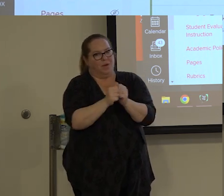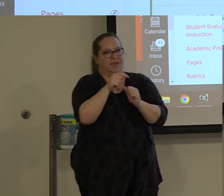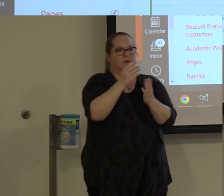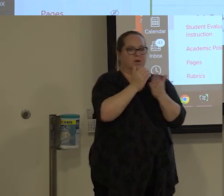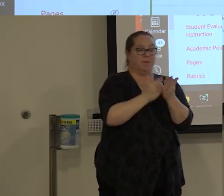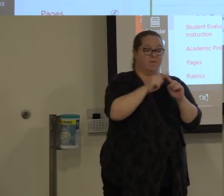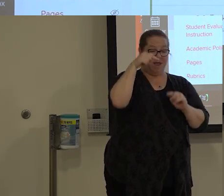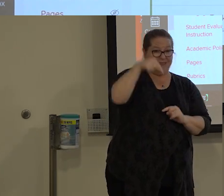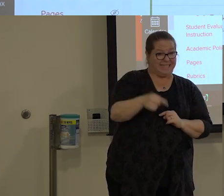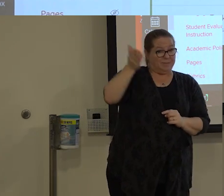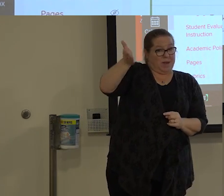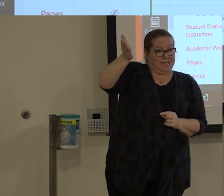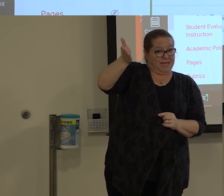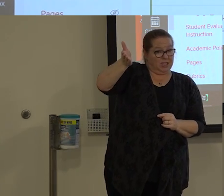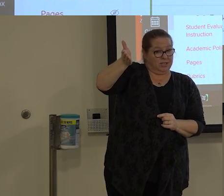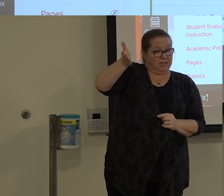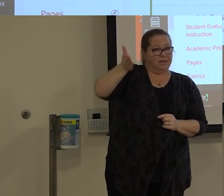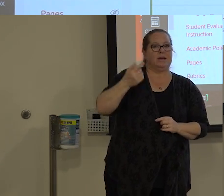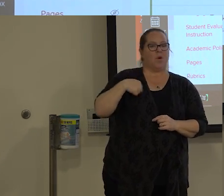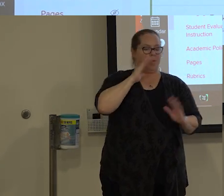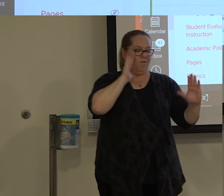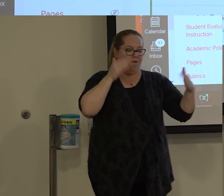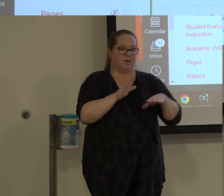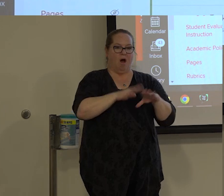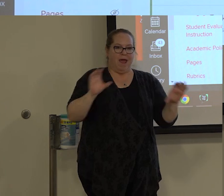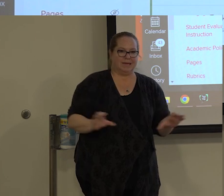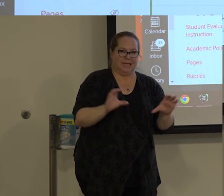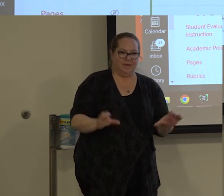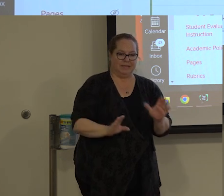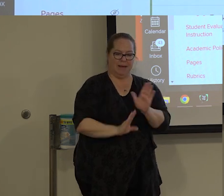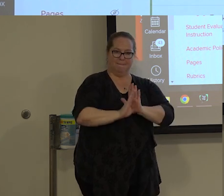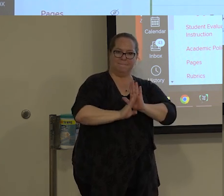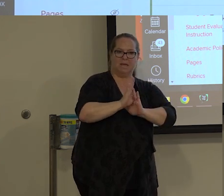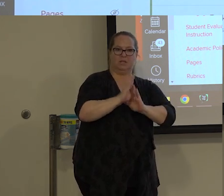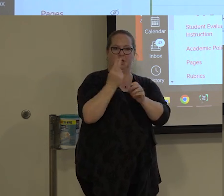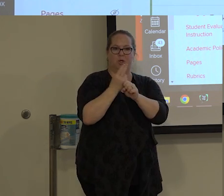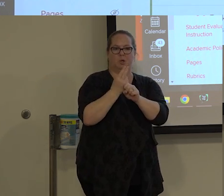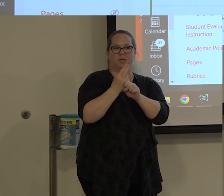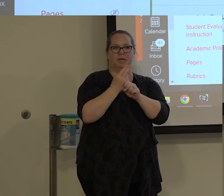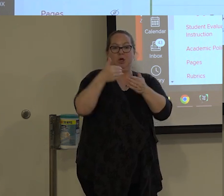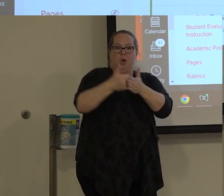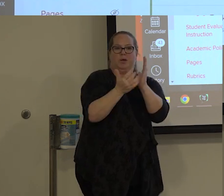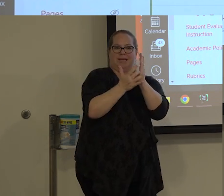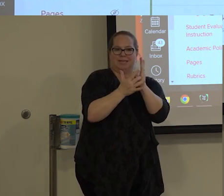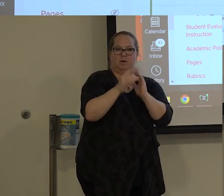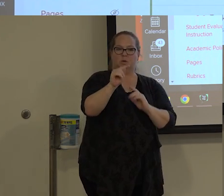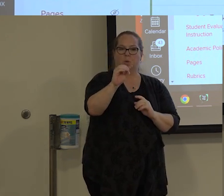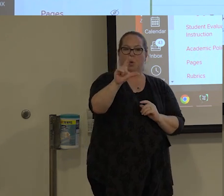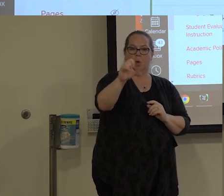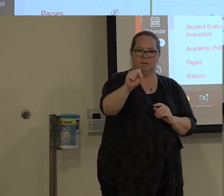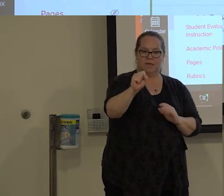But for the purposes of this presentation, though, we are going to focus on activities that were built using new technological tools that help us